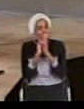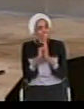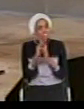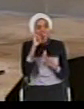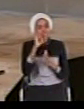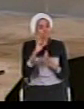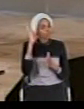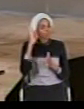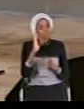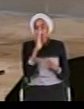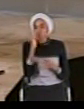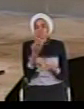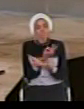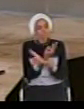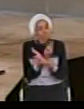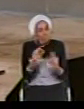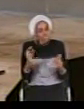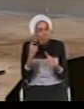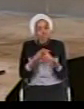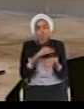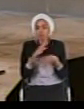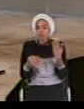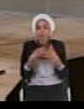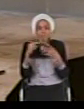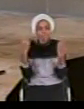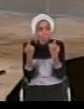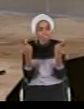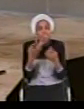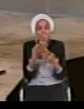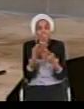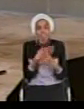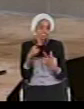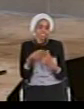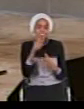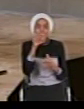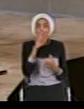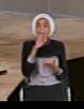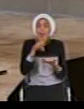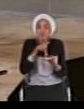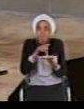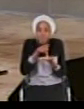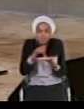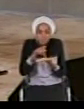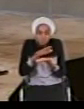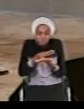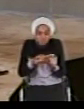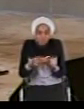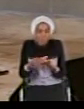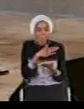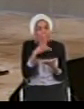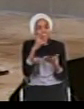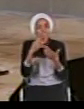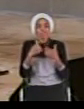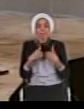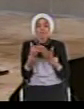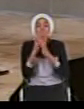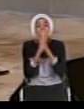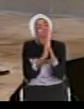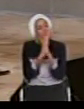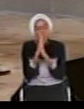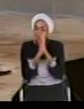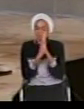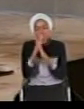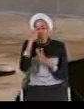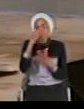be redeemed from all iniquity, and then you're purified, and you have zeal for good things, the